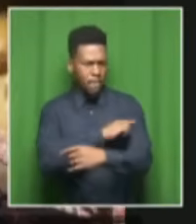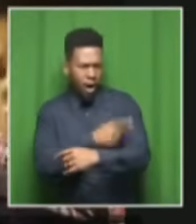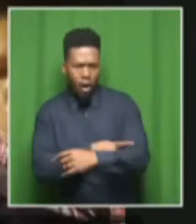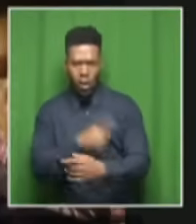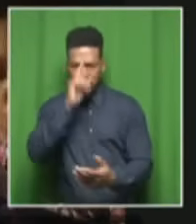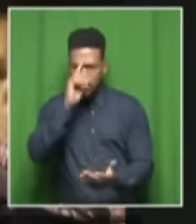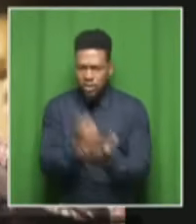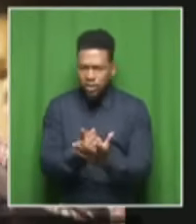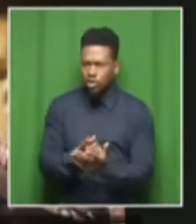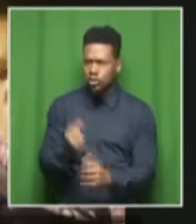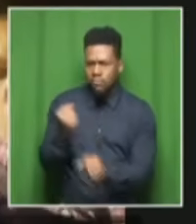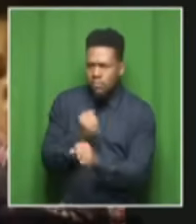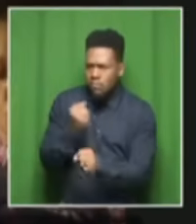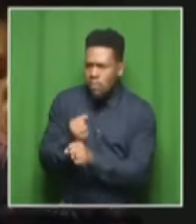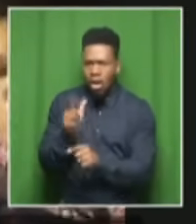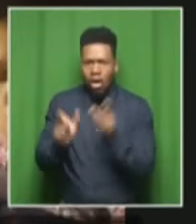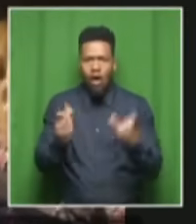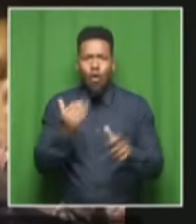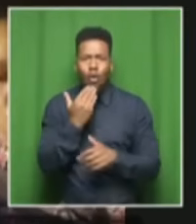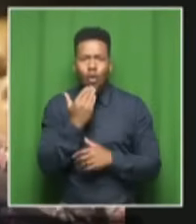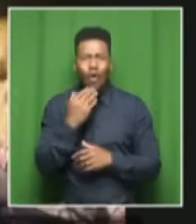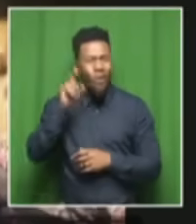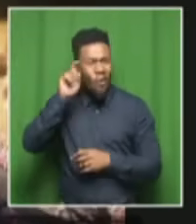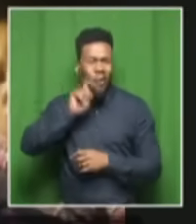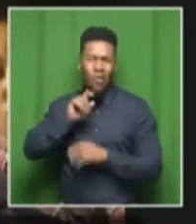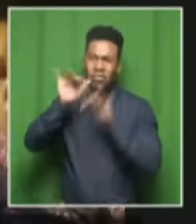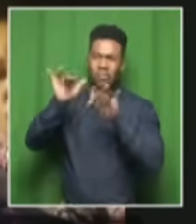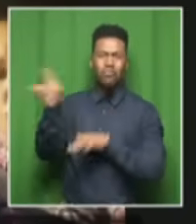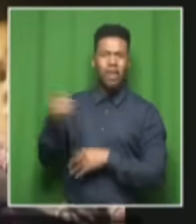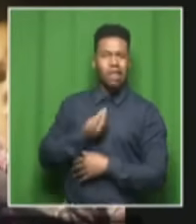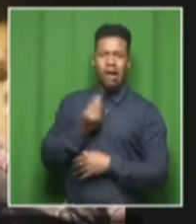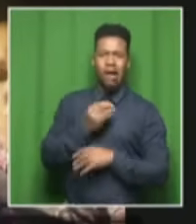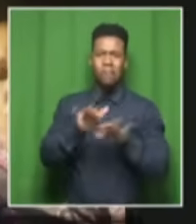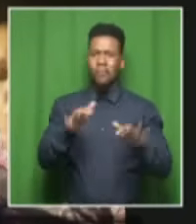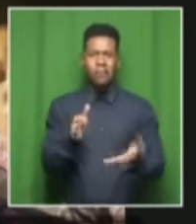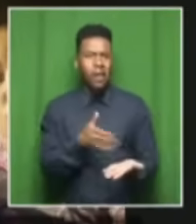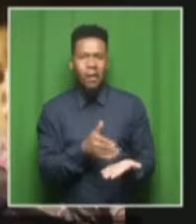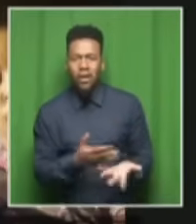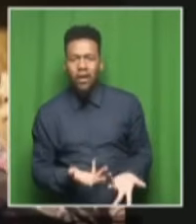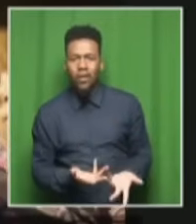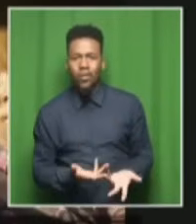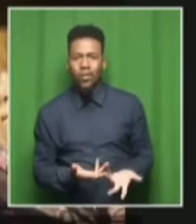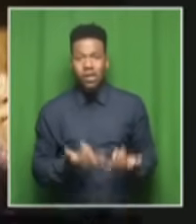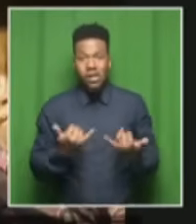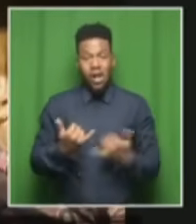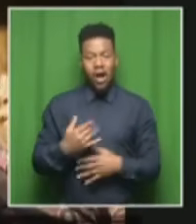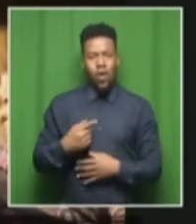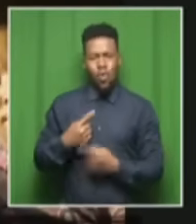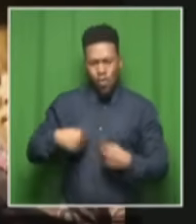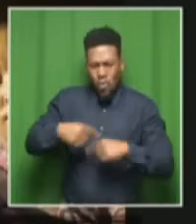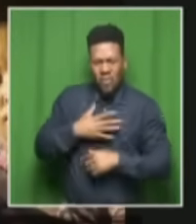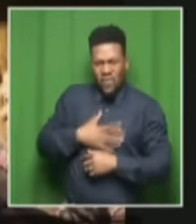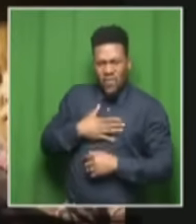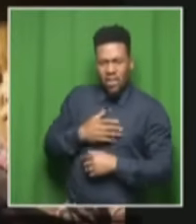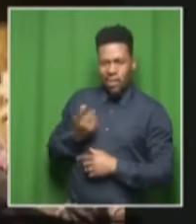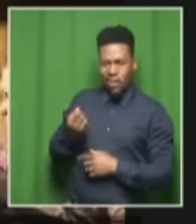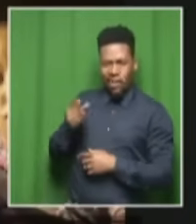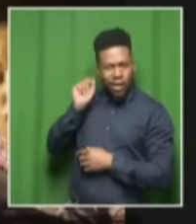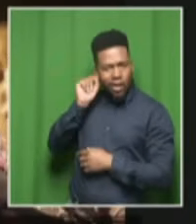making. And the absence of that leads to the neglect of youth interests and creates a sense